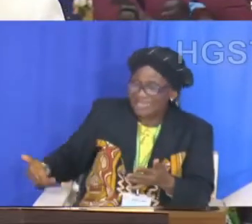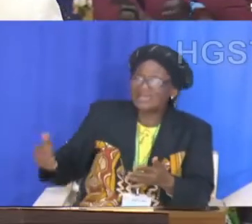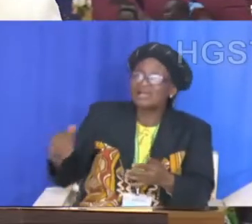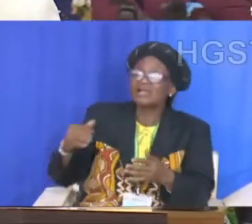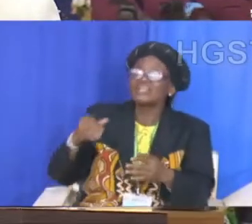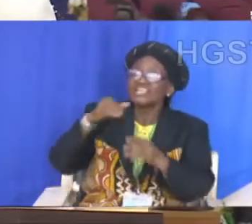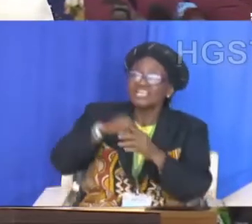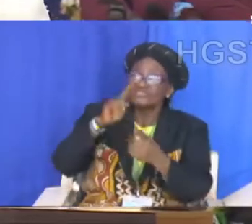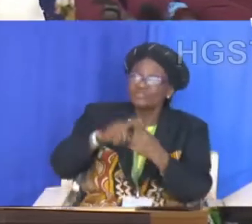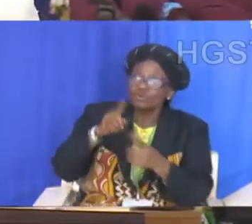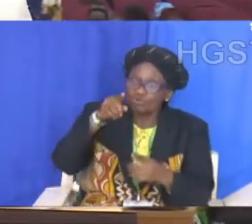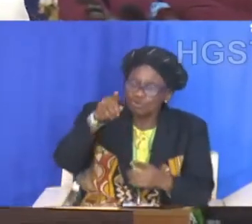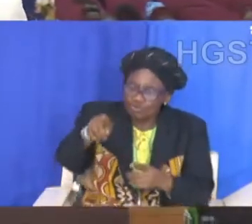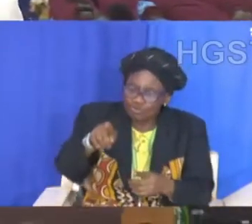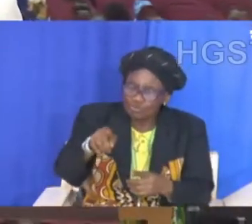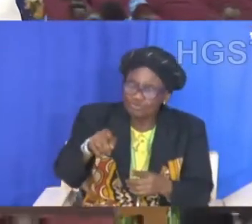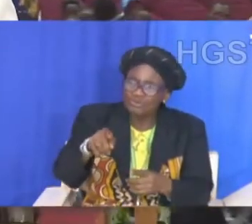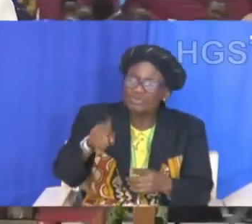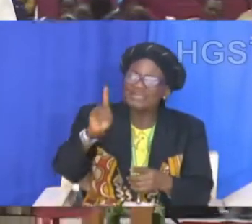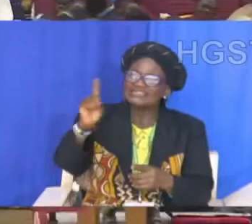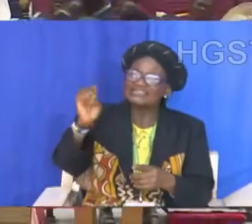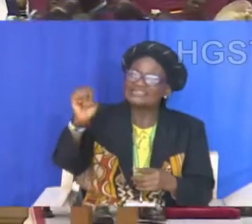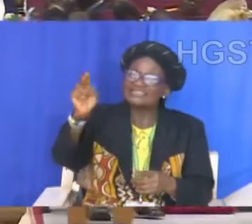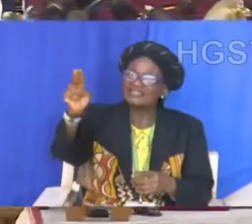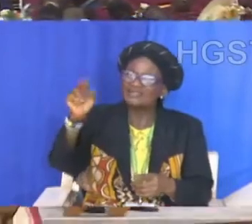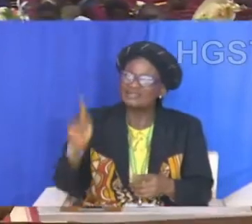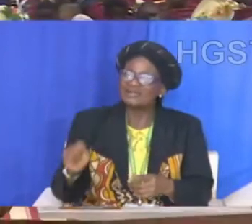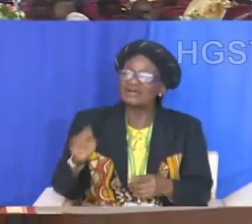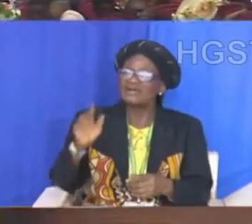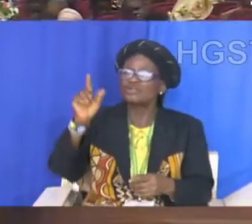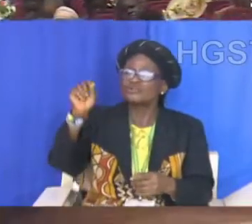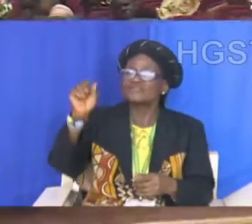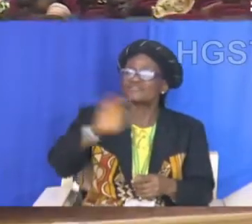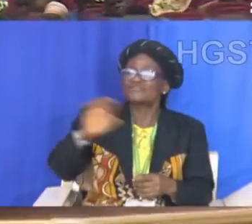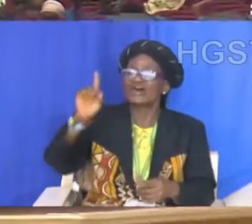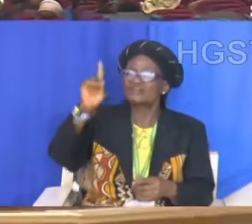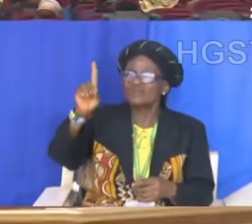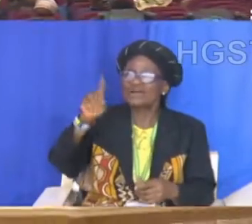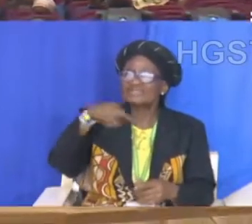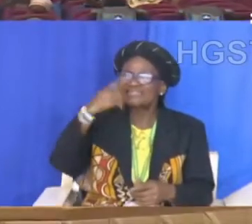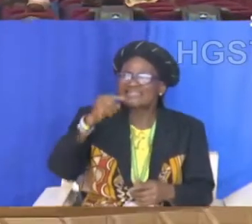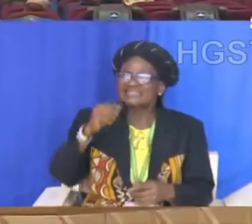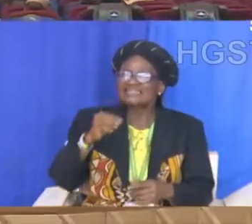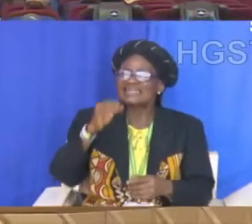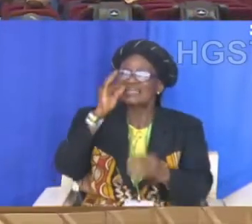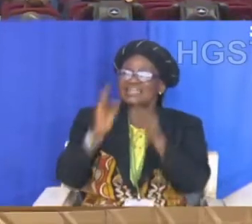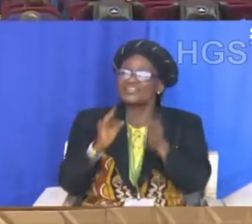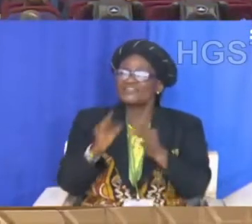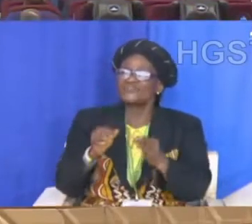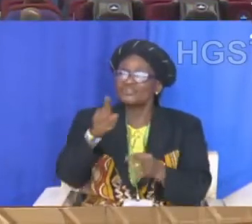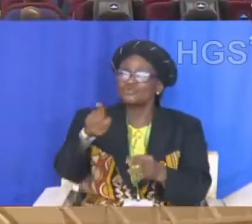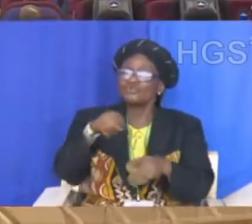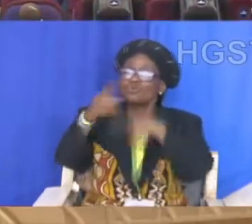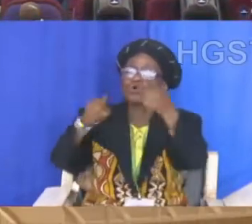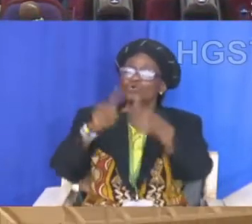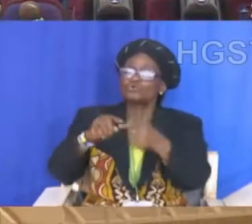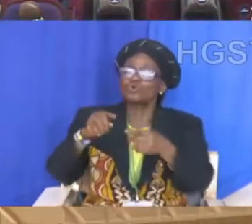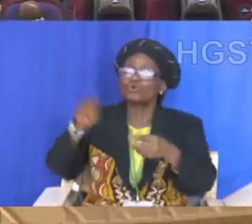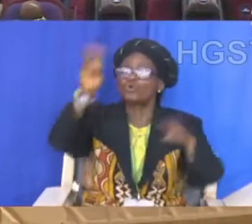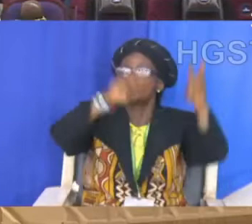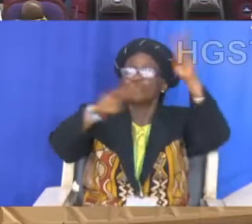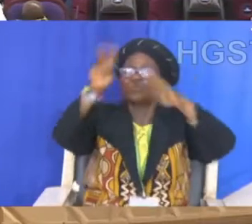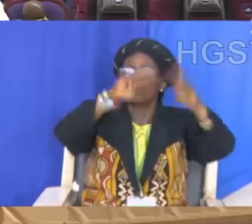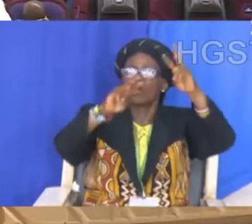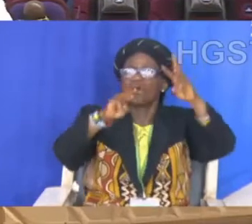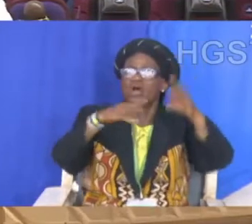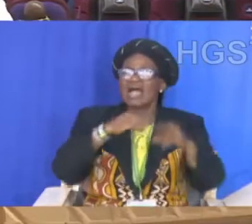Deuteronomy chapter 20, verse 1. Deuteronomy chapter 20, verse 1 says, if you go to battle and you